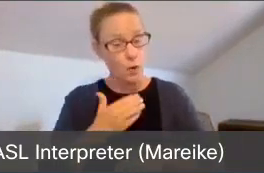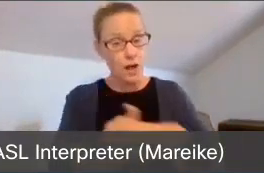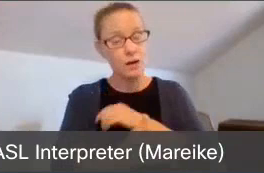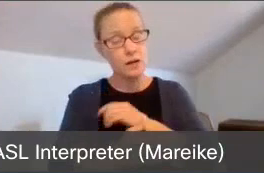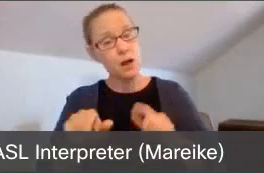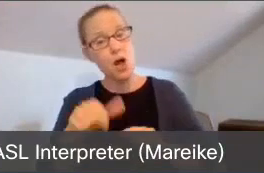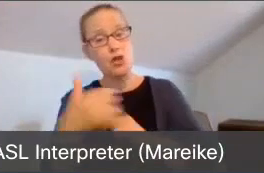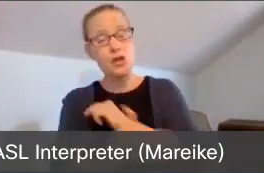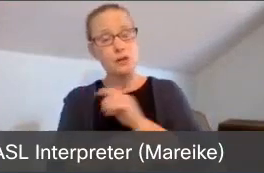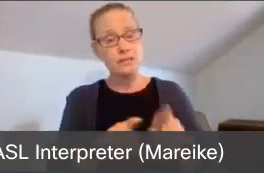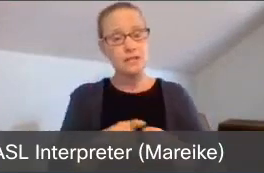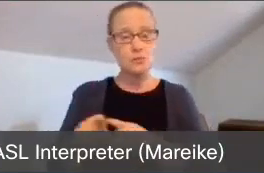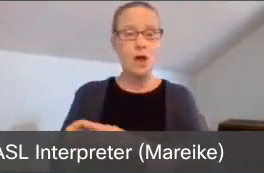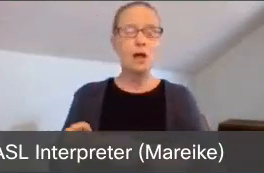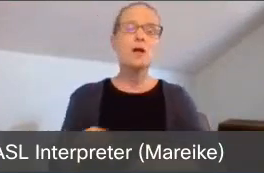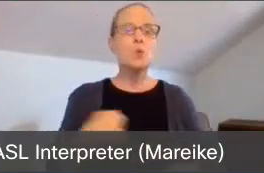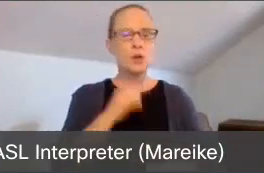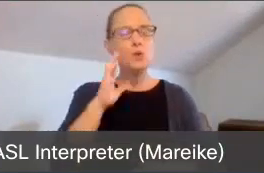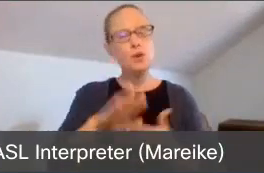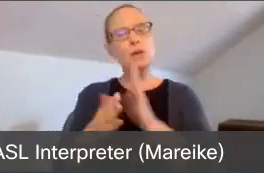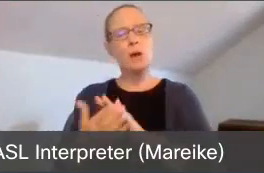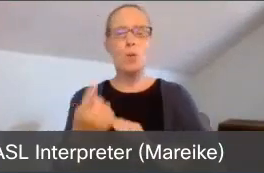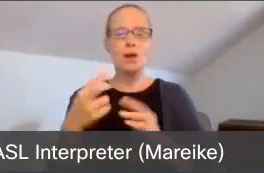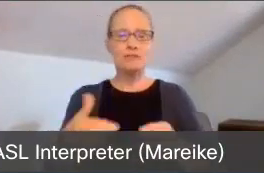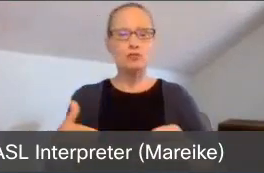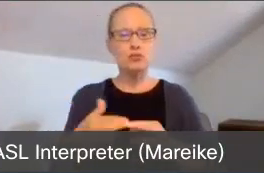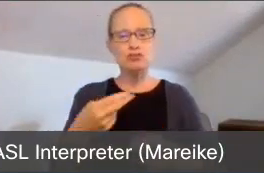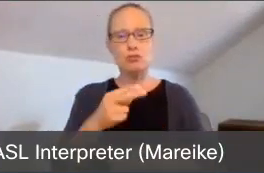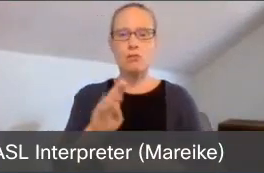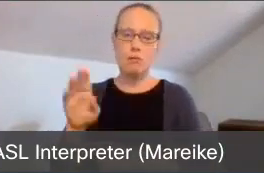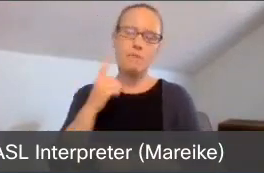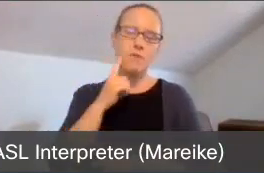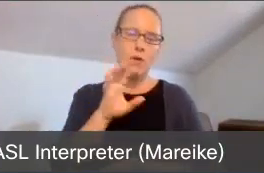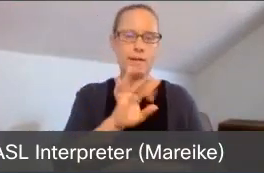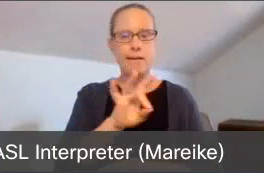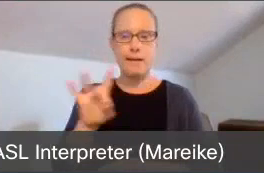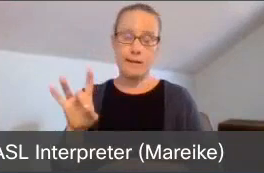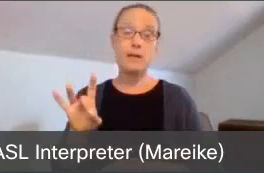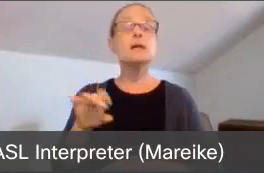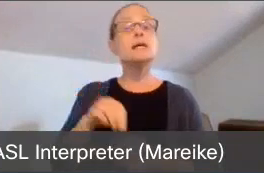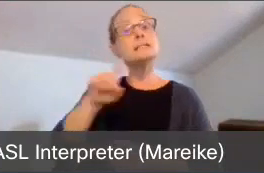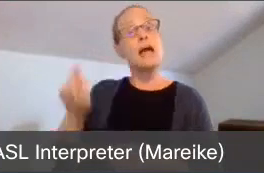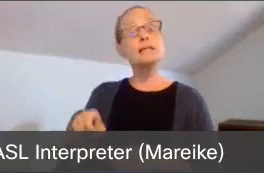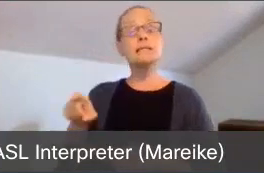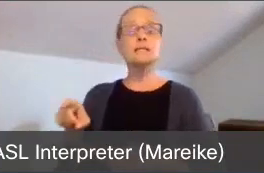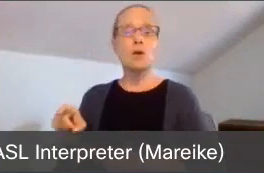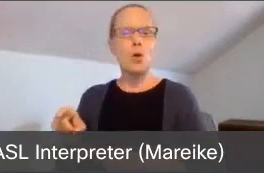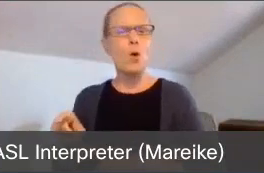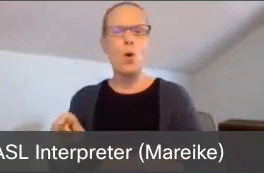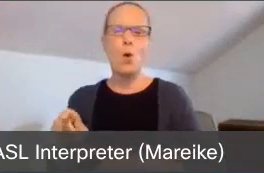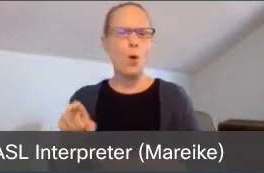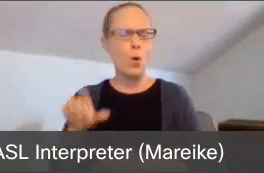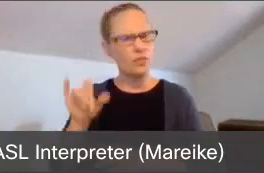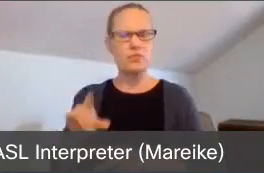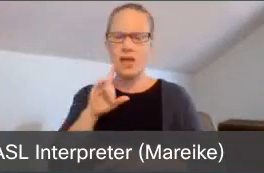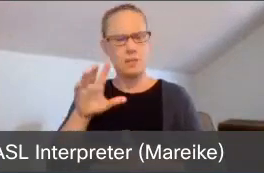be one of the regional hubs in our state for 988. The state of Texas absolutely believes in a regional